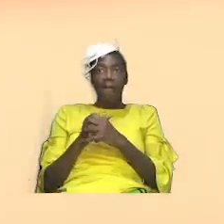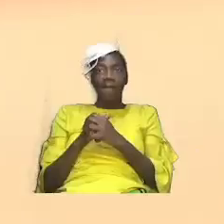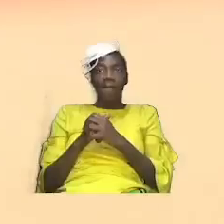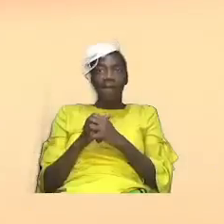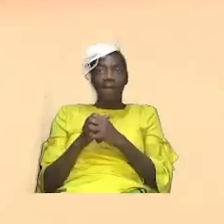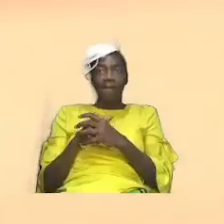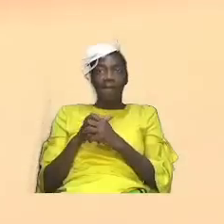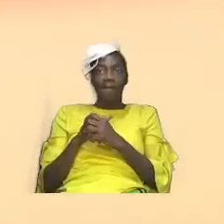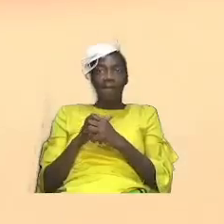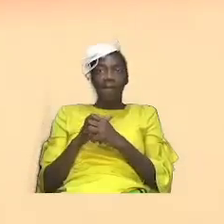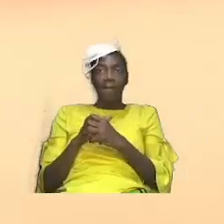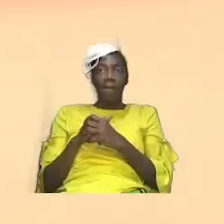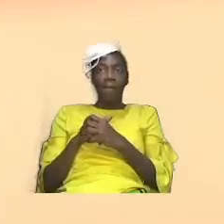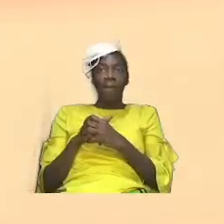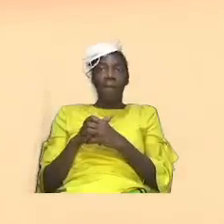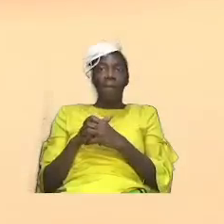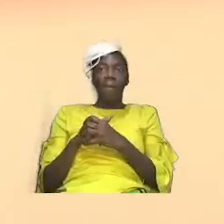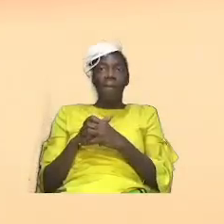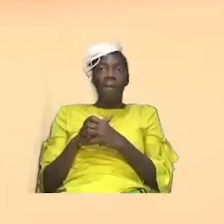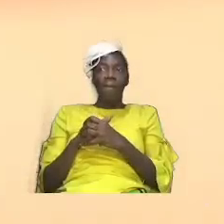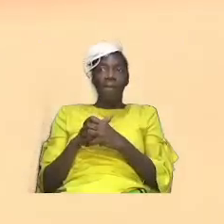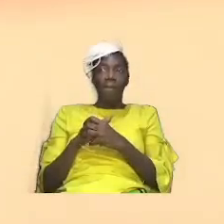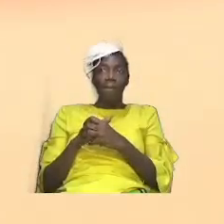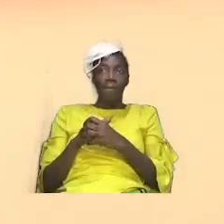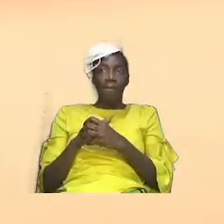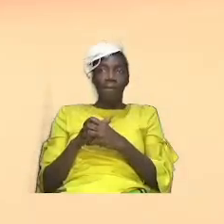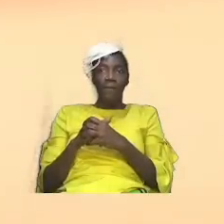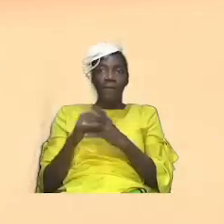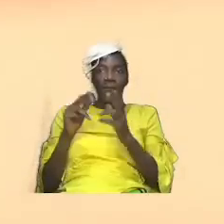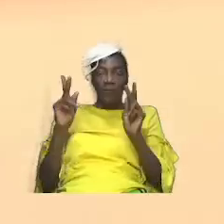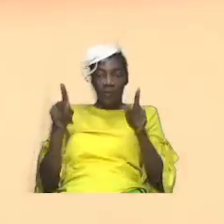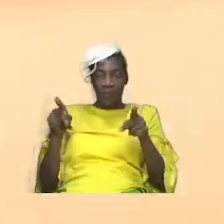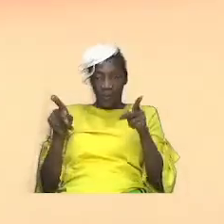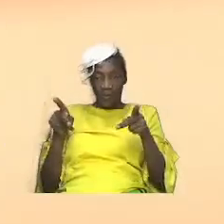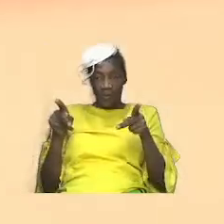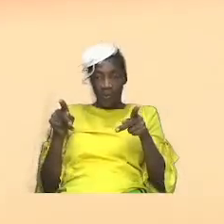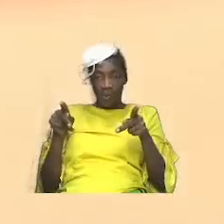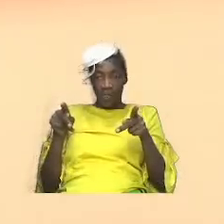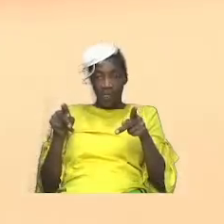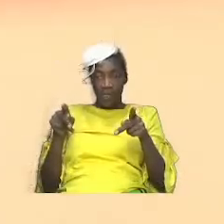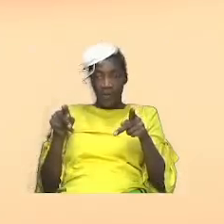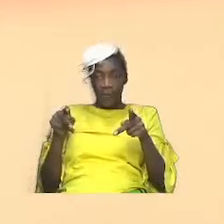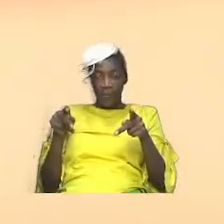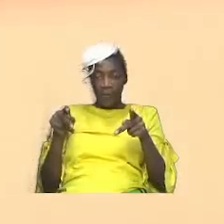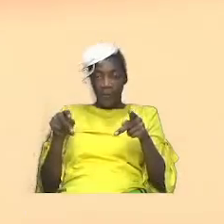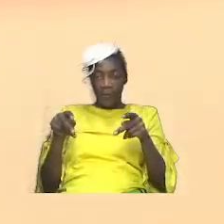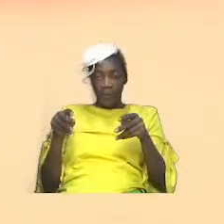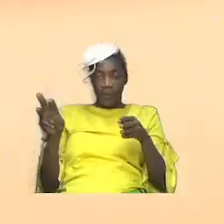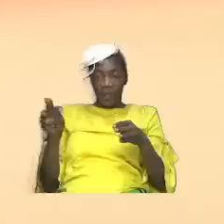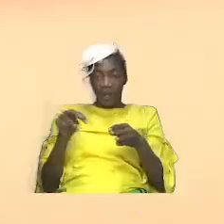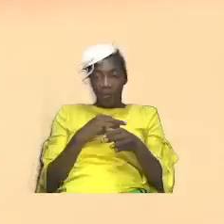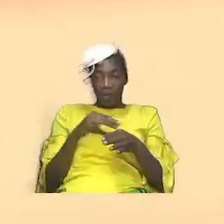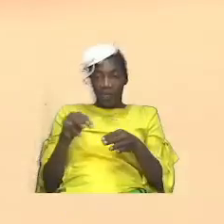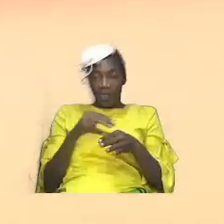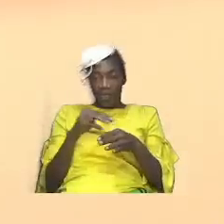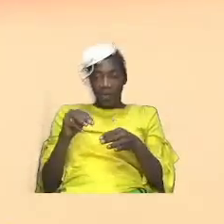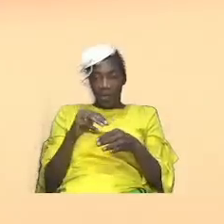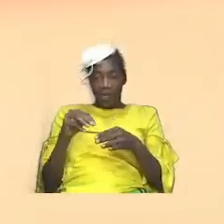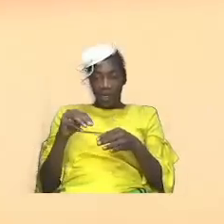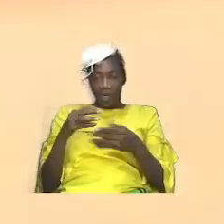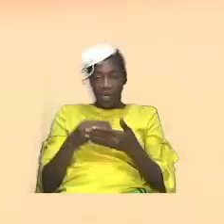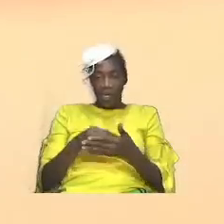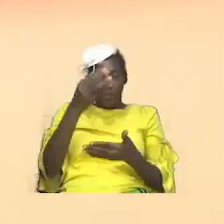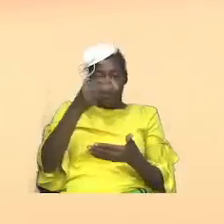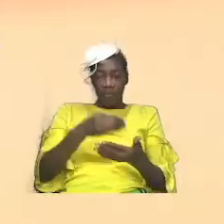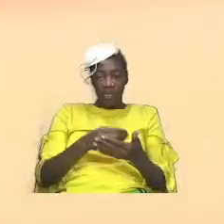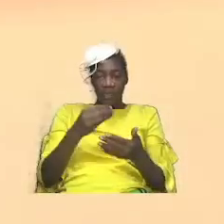little pastoral part jumping out. And we're putting cheap building material and expensive